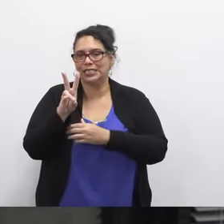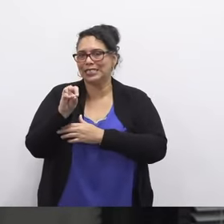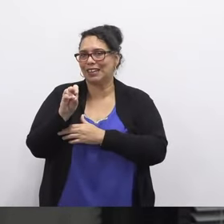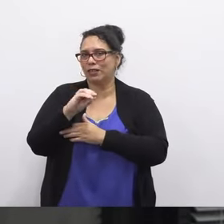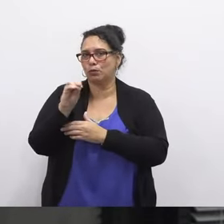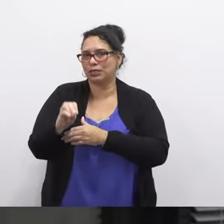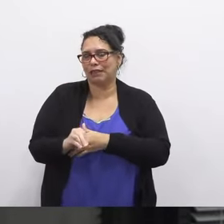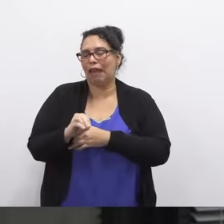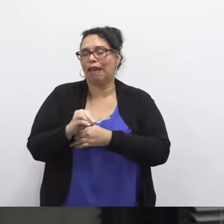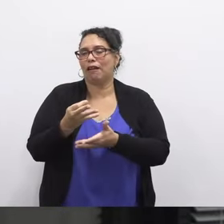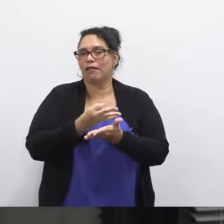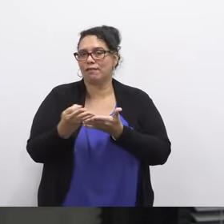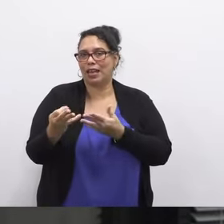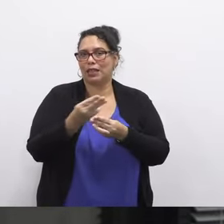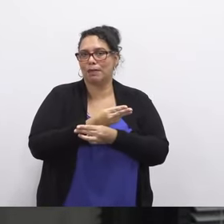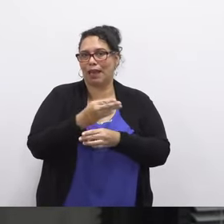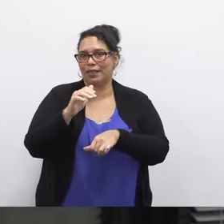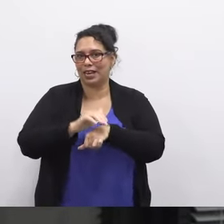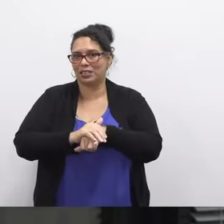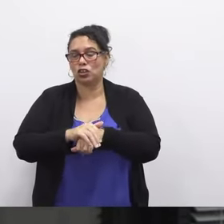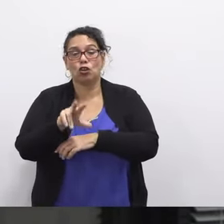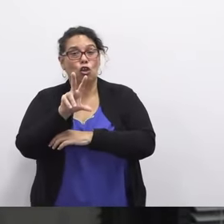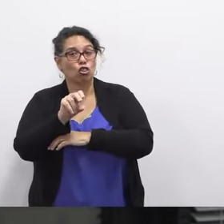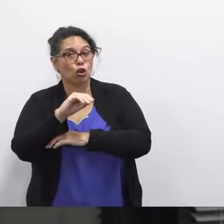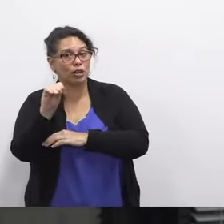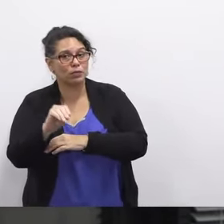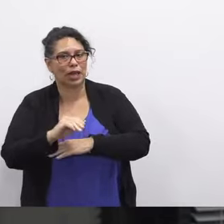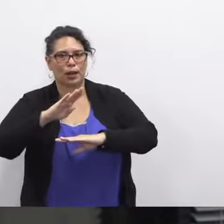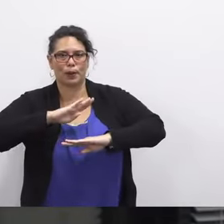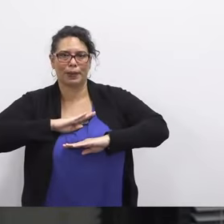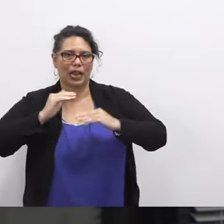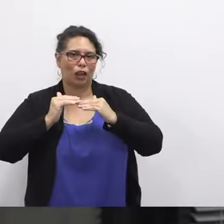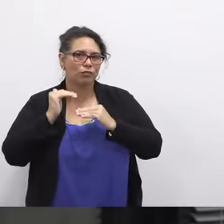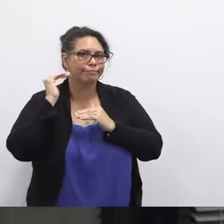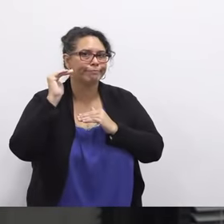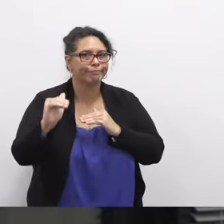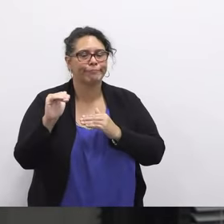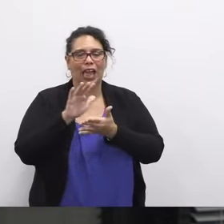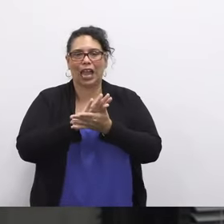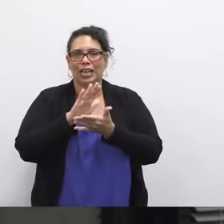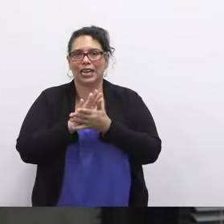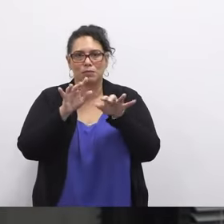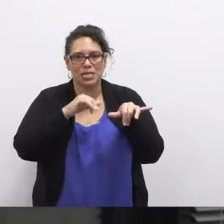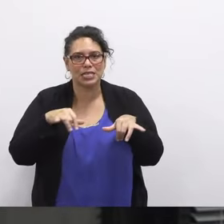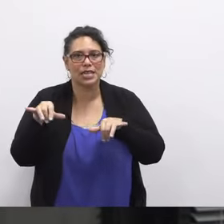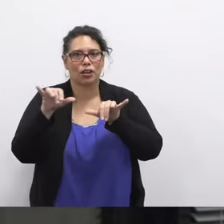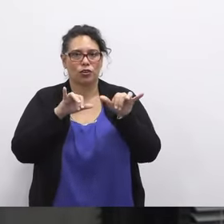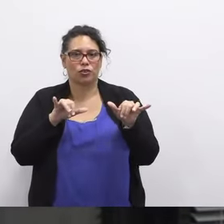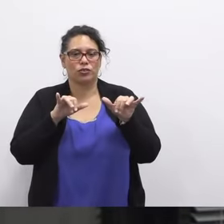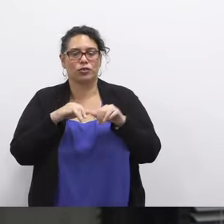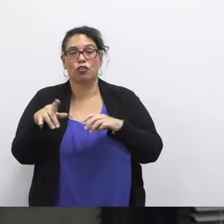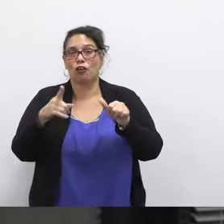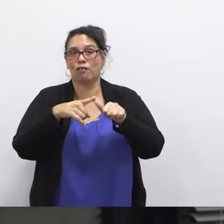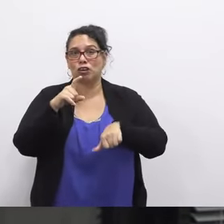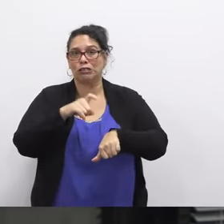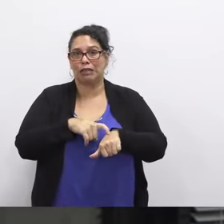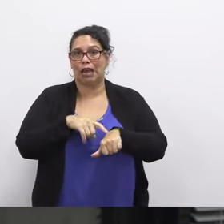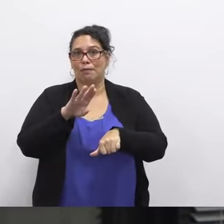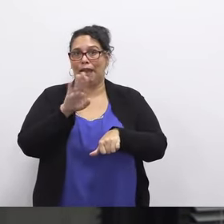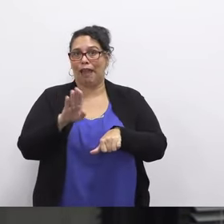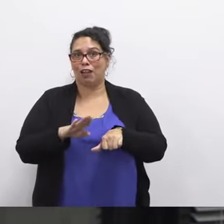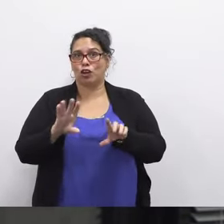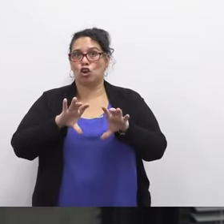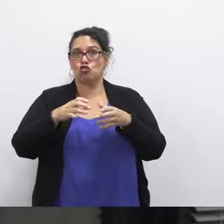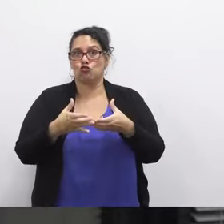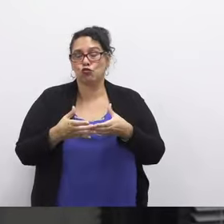are failing math and English, so just 30% meeting or exceeding academic standards. This is the first time ever that a group of